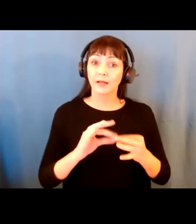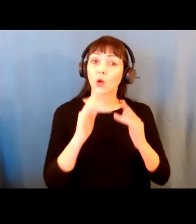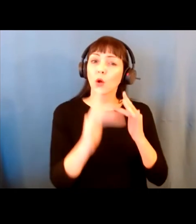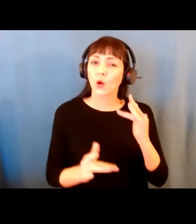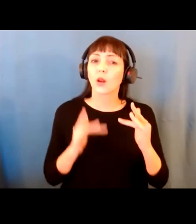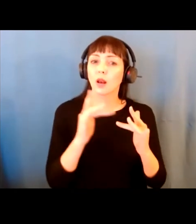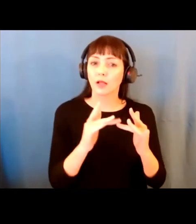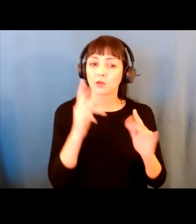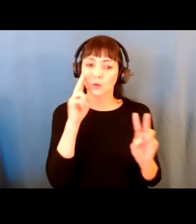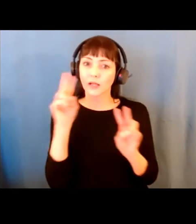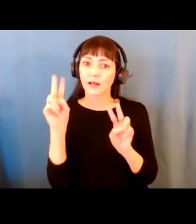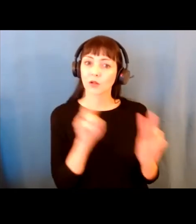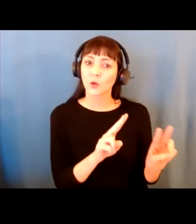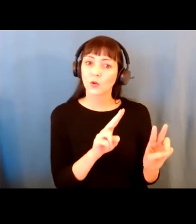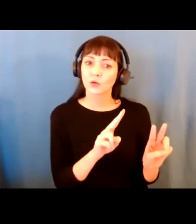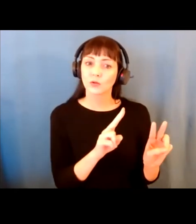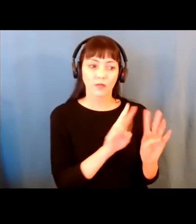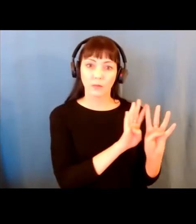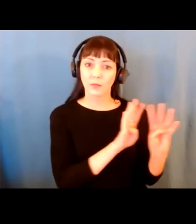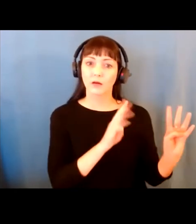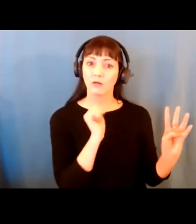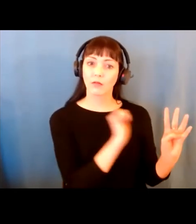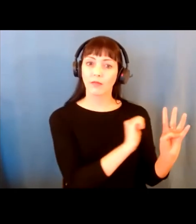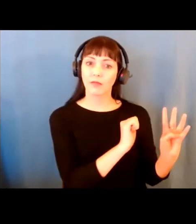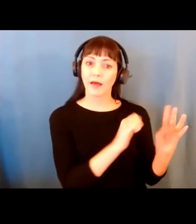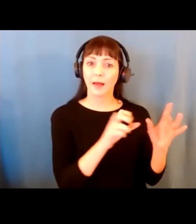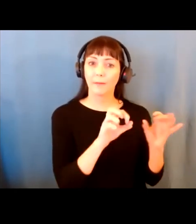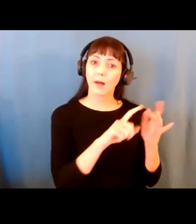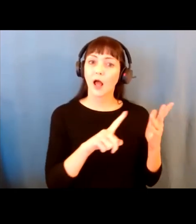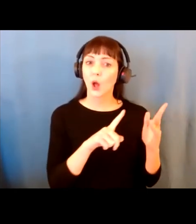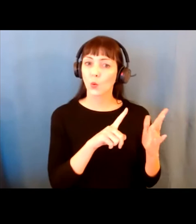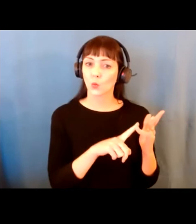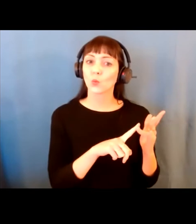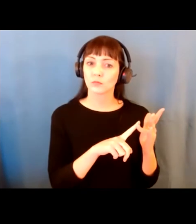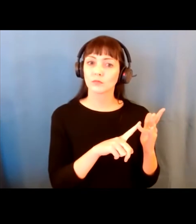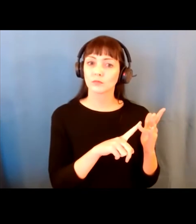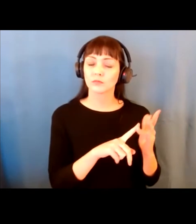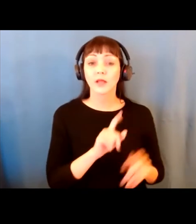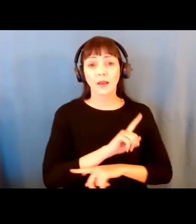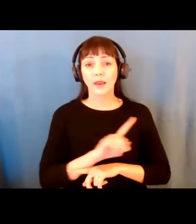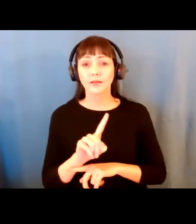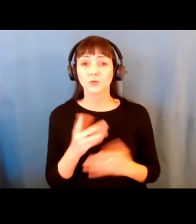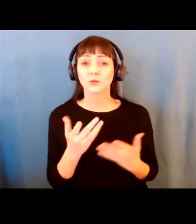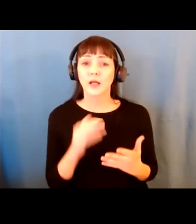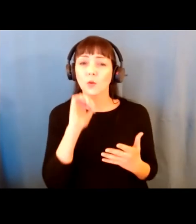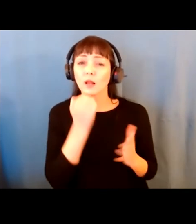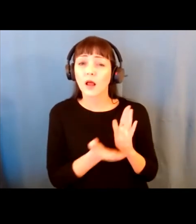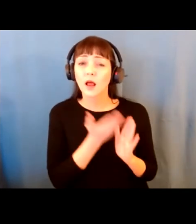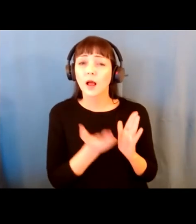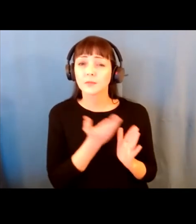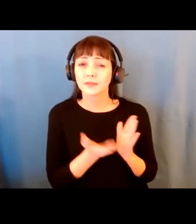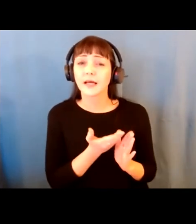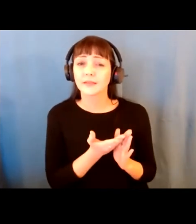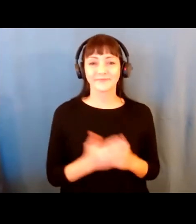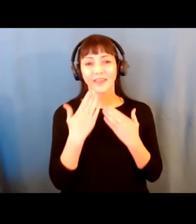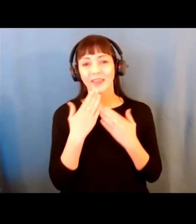speaker bios at that link as well. And just so you know, after today's event, we'll be updating that document so that it reflects this afternoon's